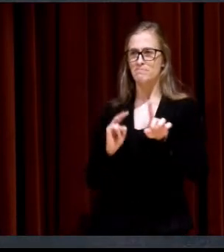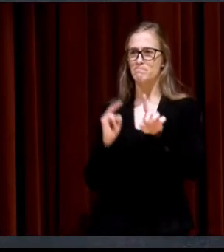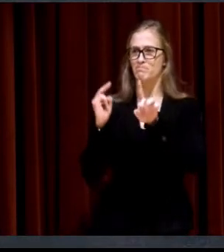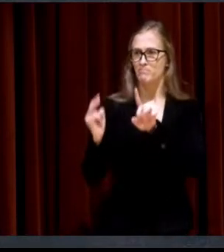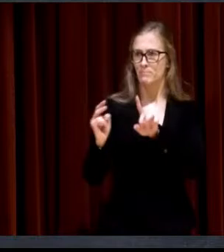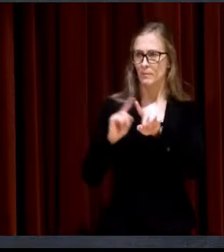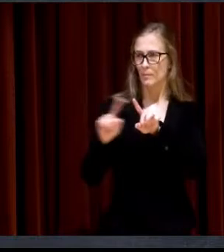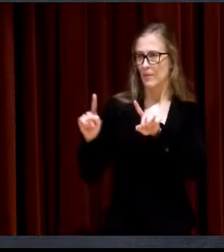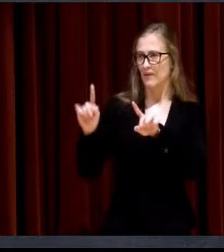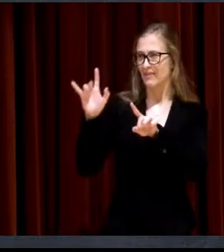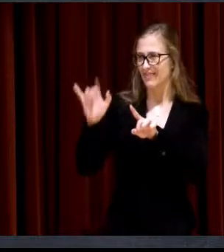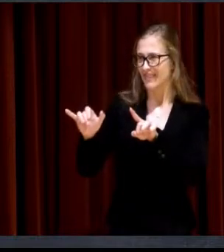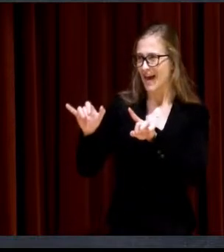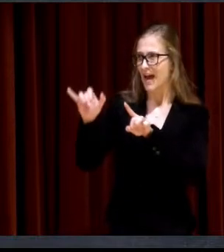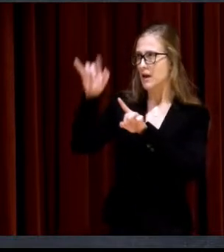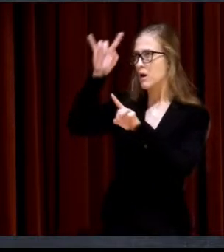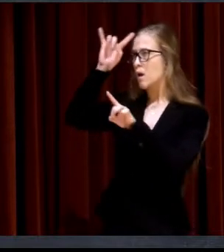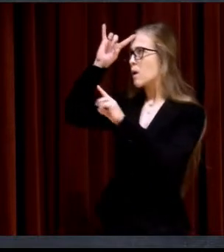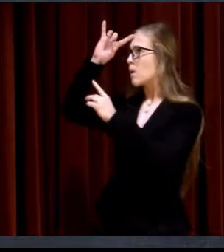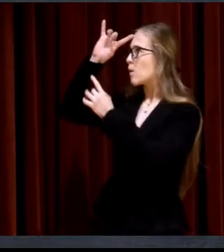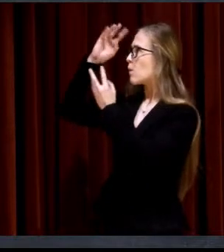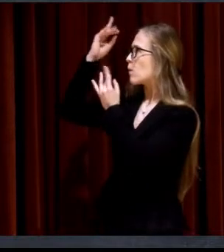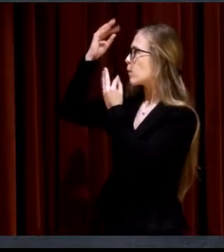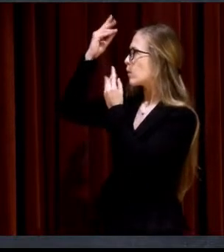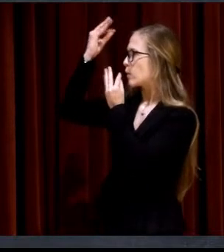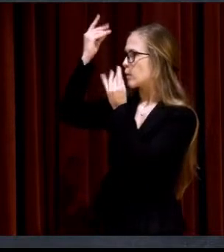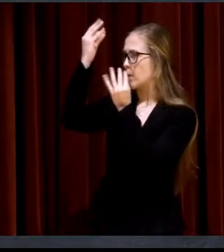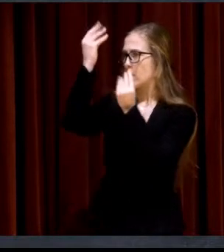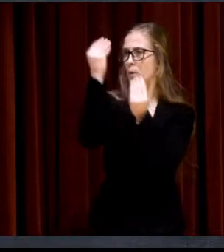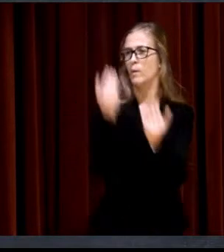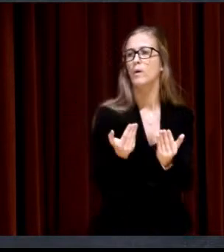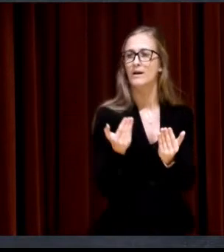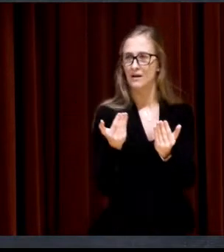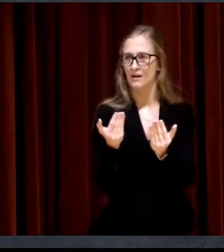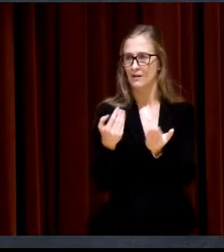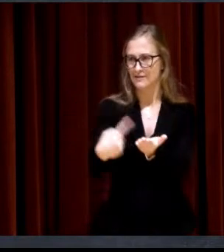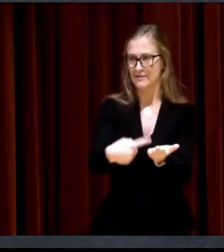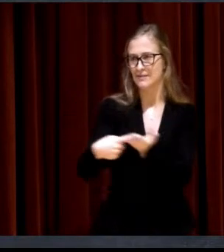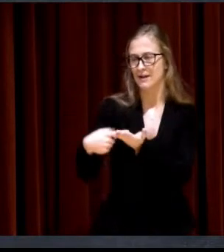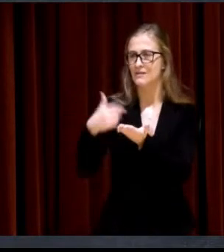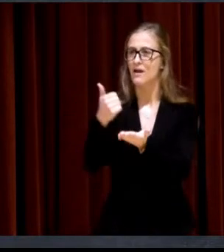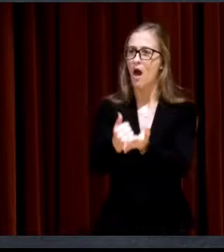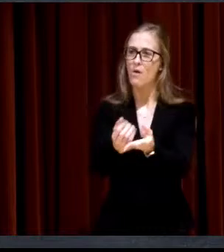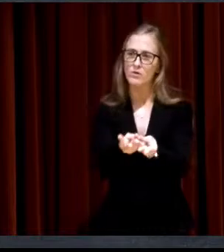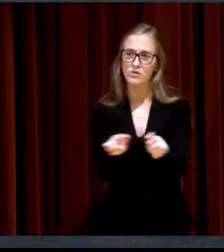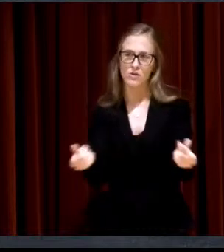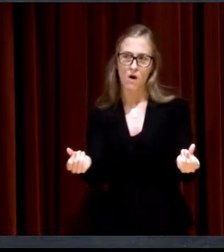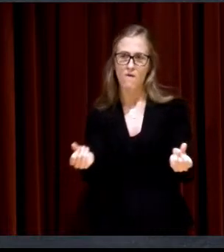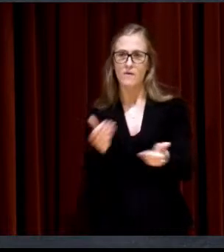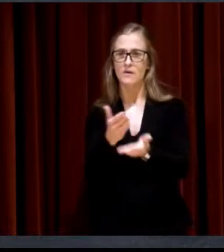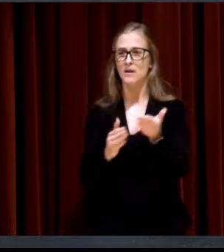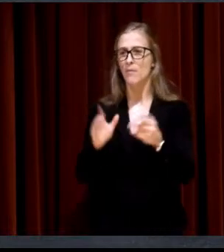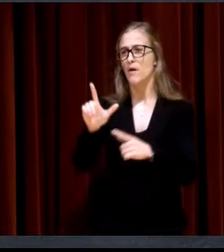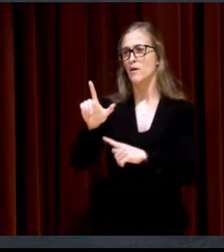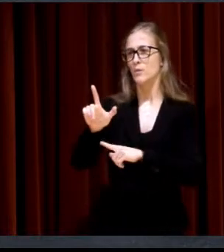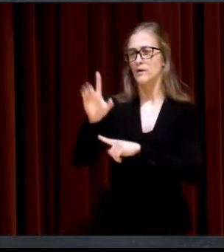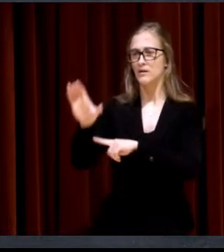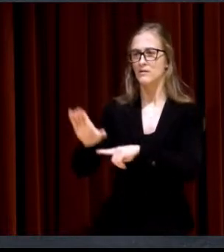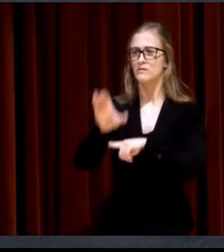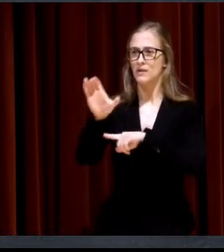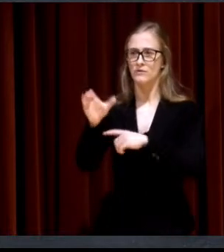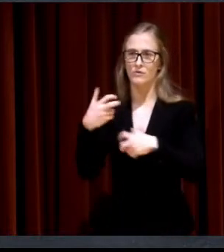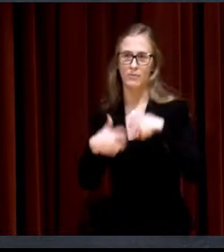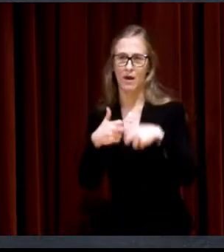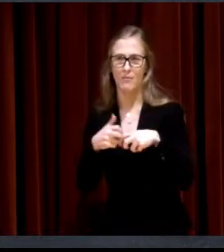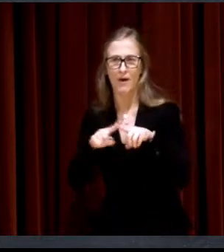but you take all of that and you bring that to the table to help solve some of these 21st century issues. You have to have some